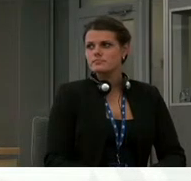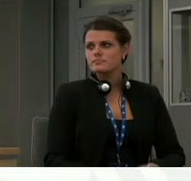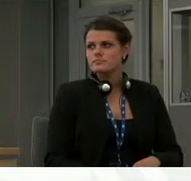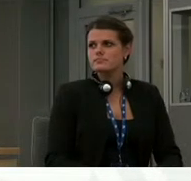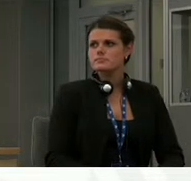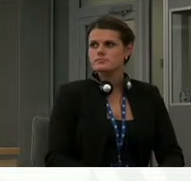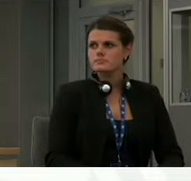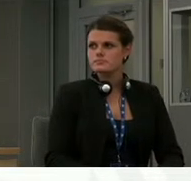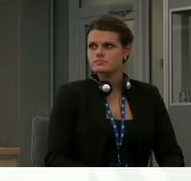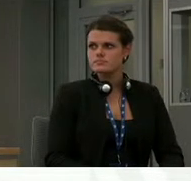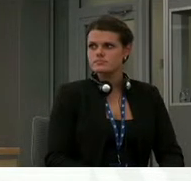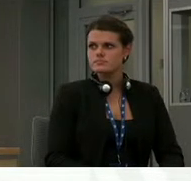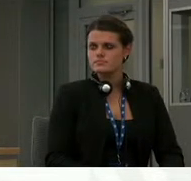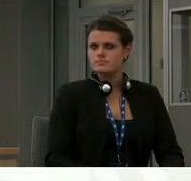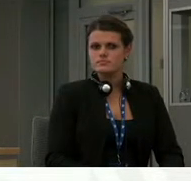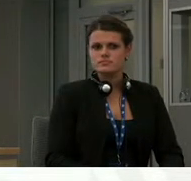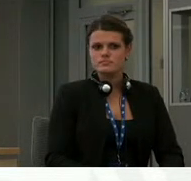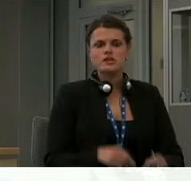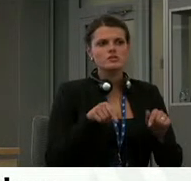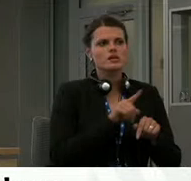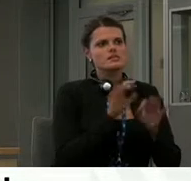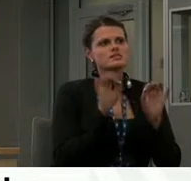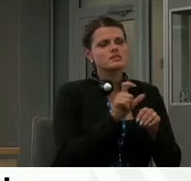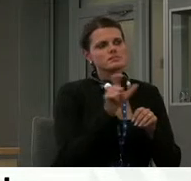member states to reflect